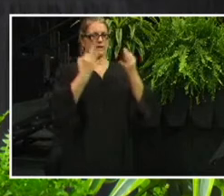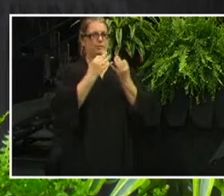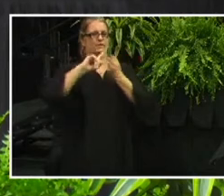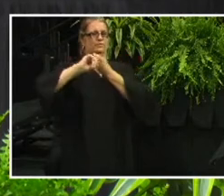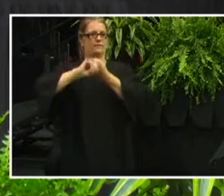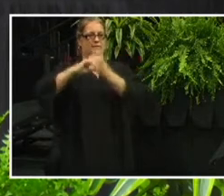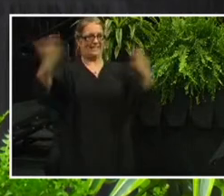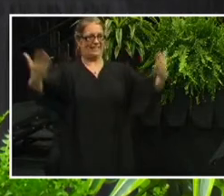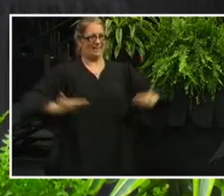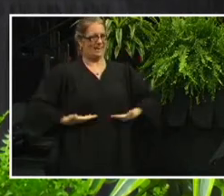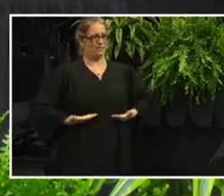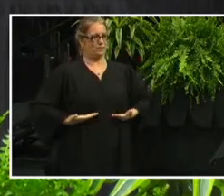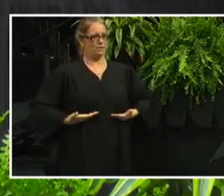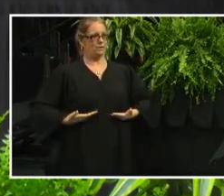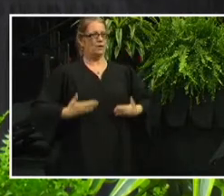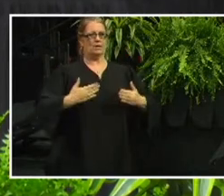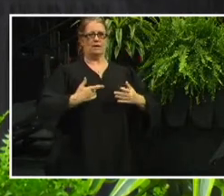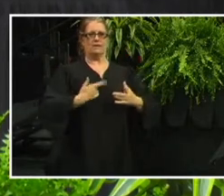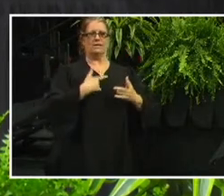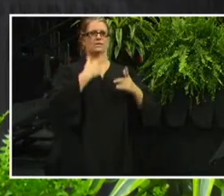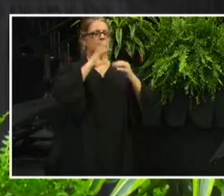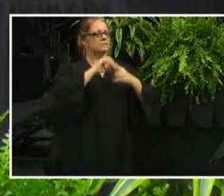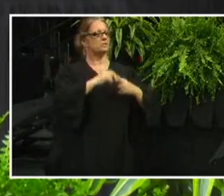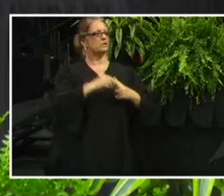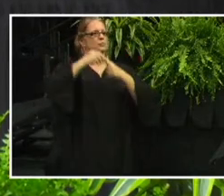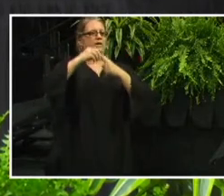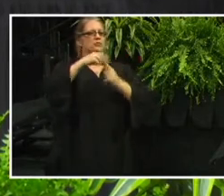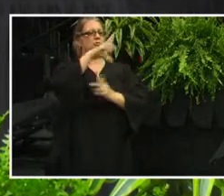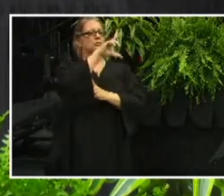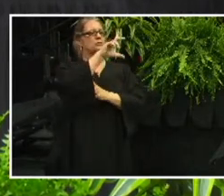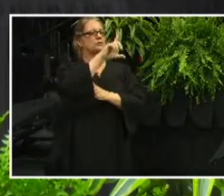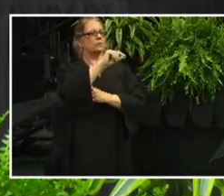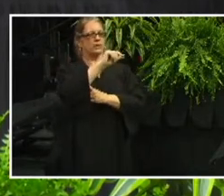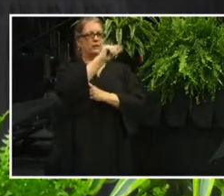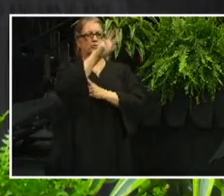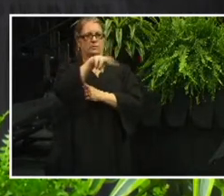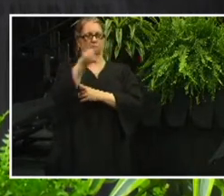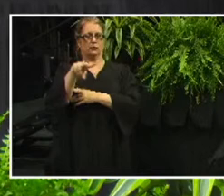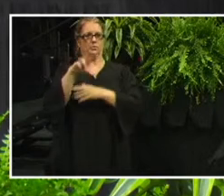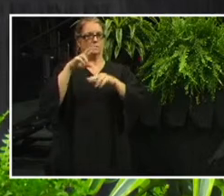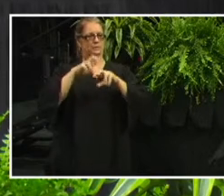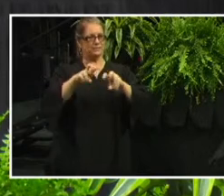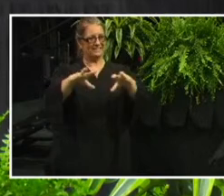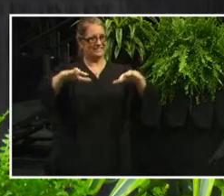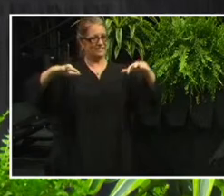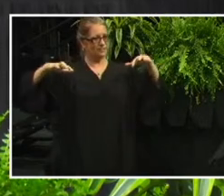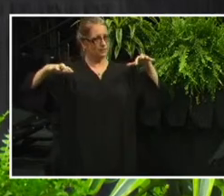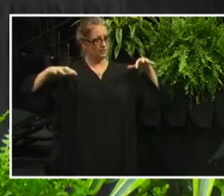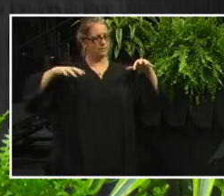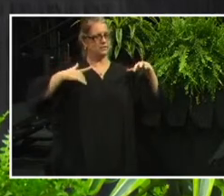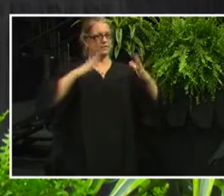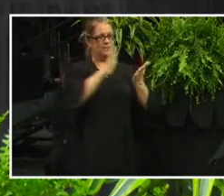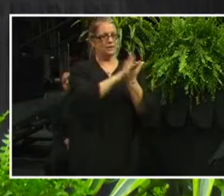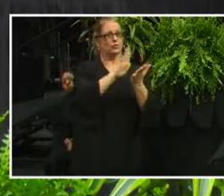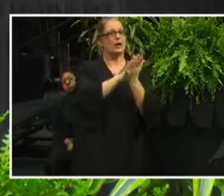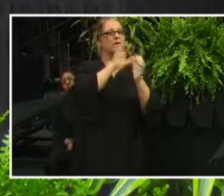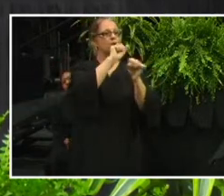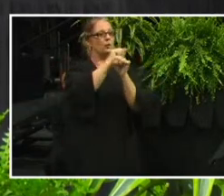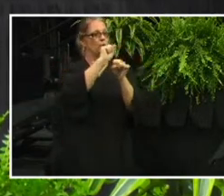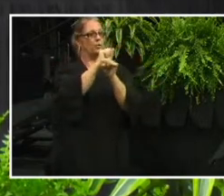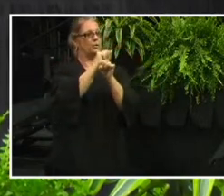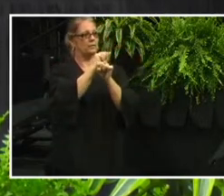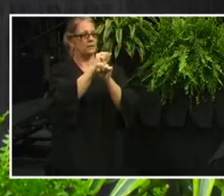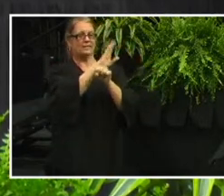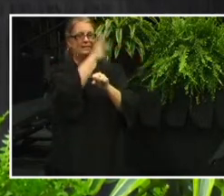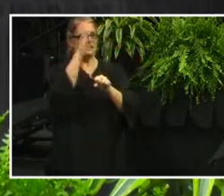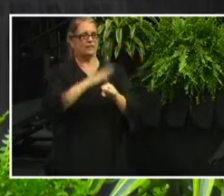and guests. A special welcome to the New Hampstead Class of 2022 sitting in front of me. You know, throughout my academic career, 2022 never